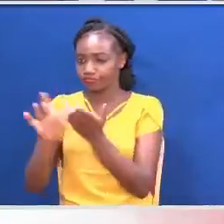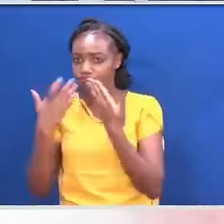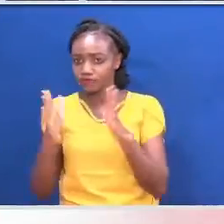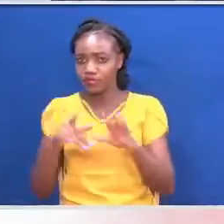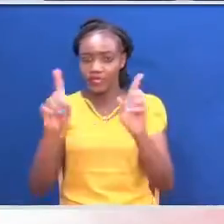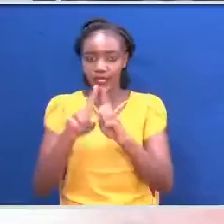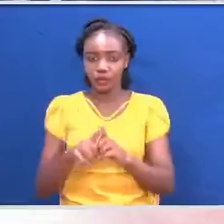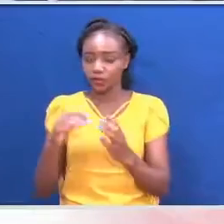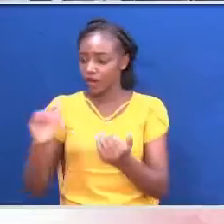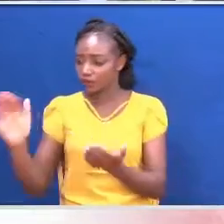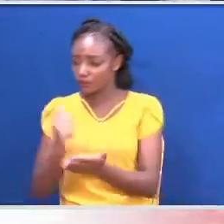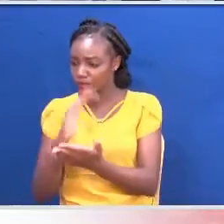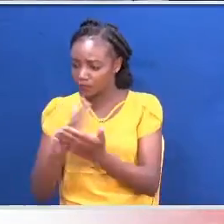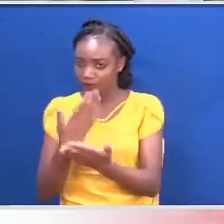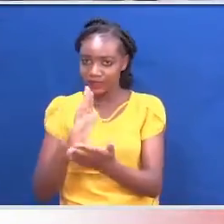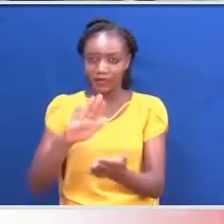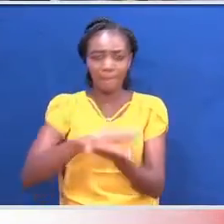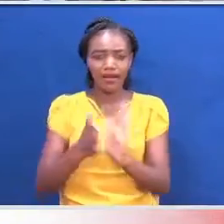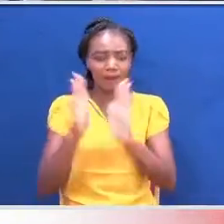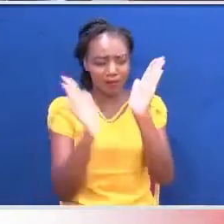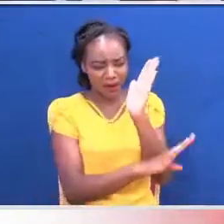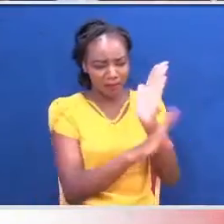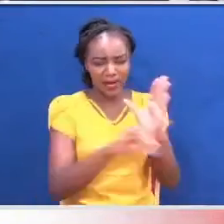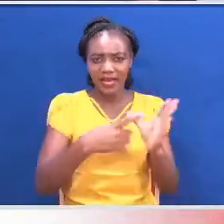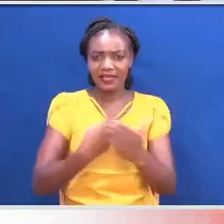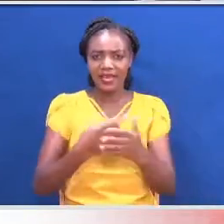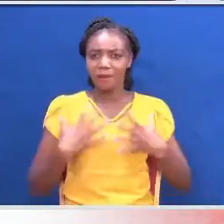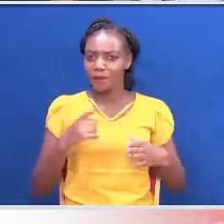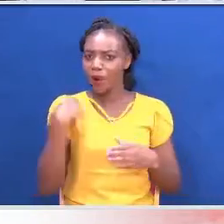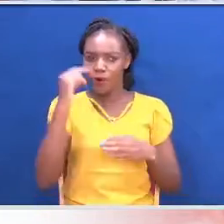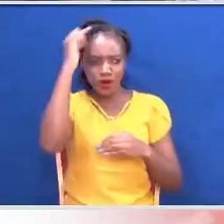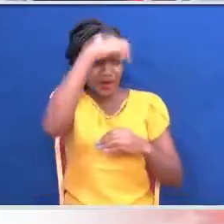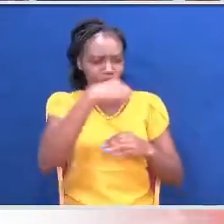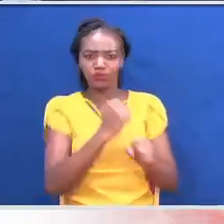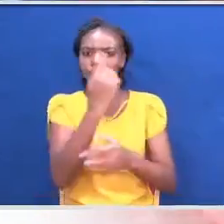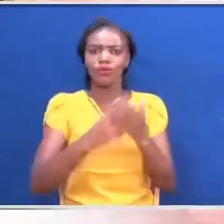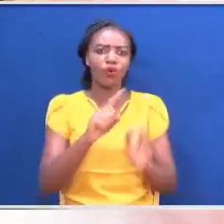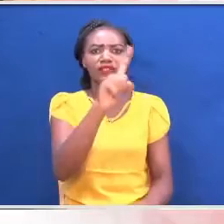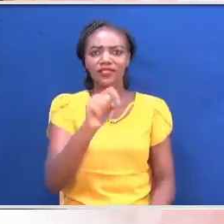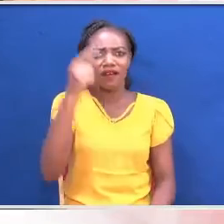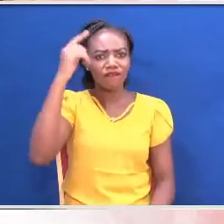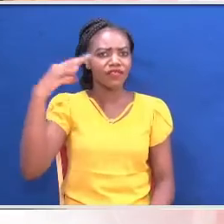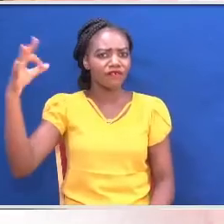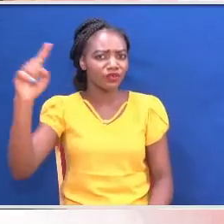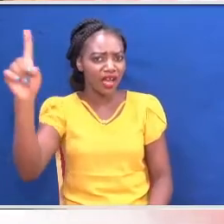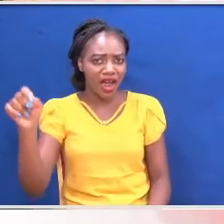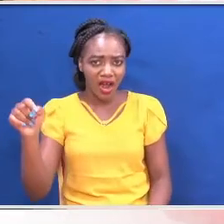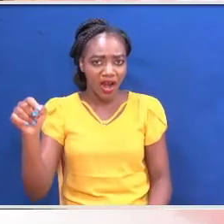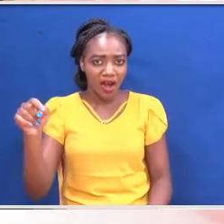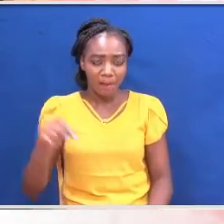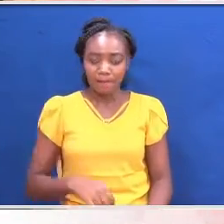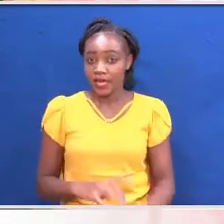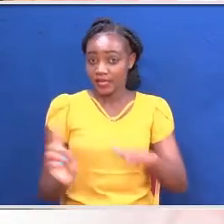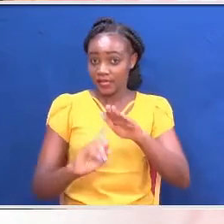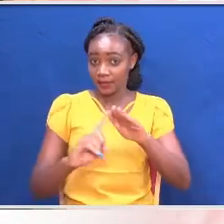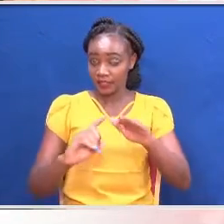more hostile by the day, what then does it mean for graduates staring at a bleak future? The Ministry of Labour and Social Protection has